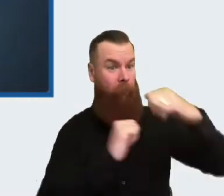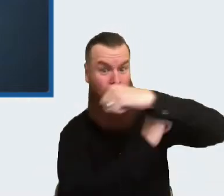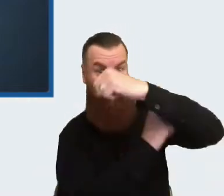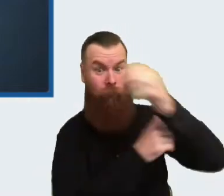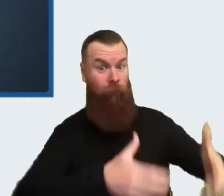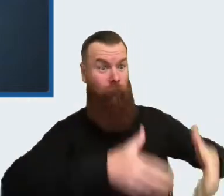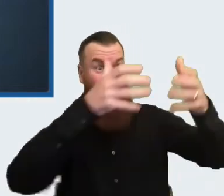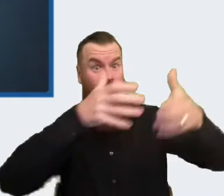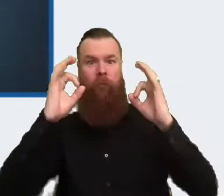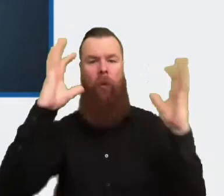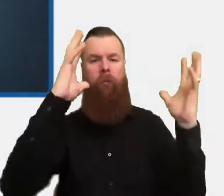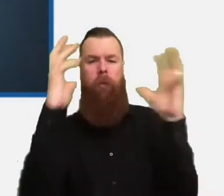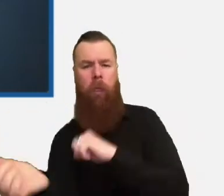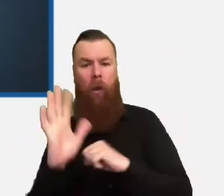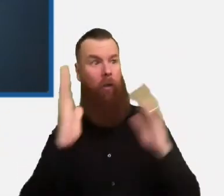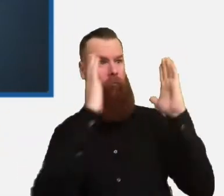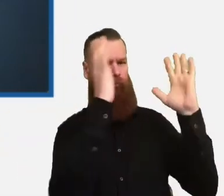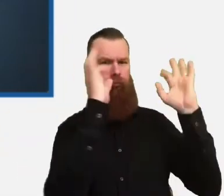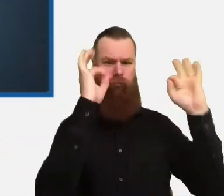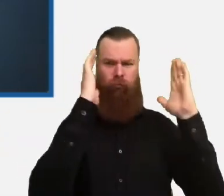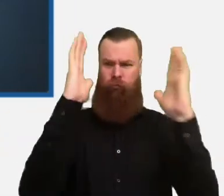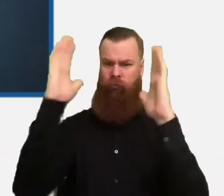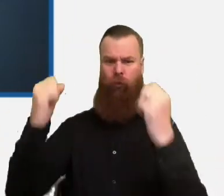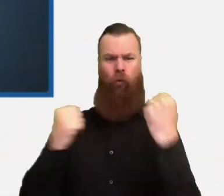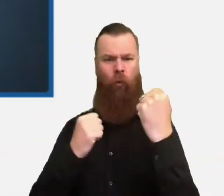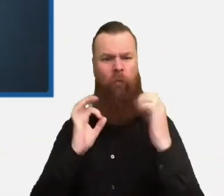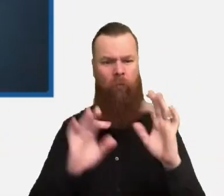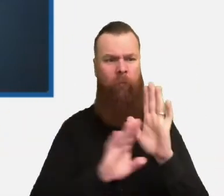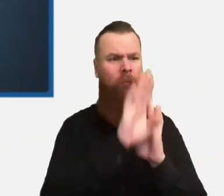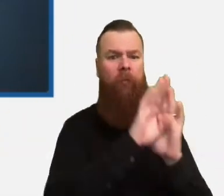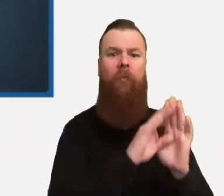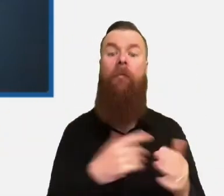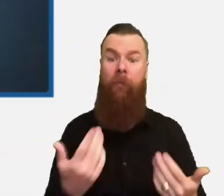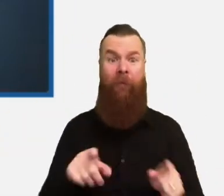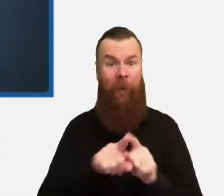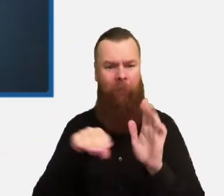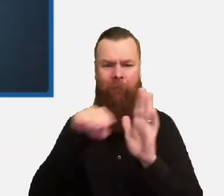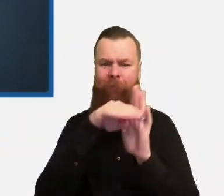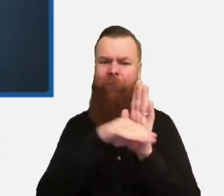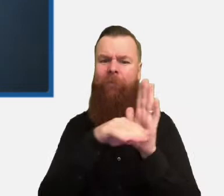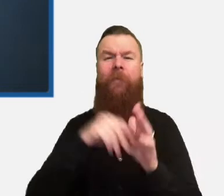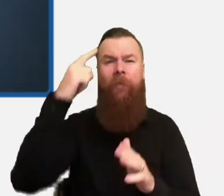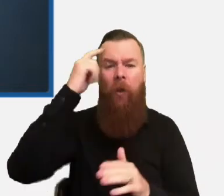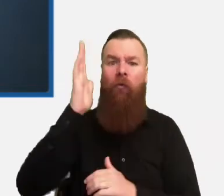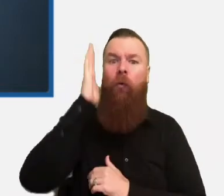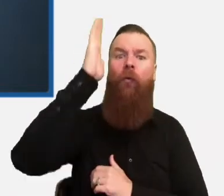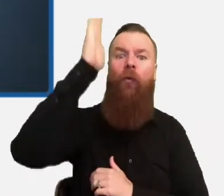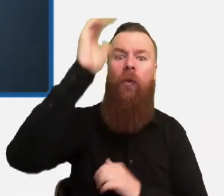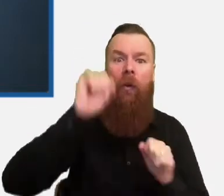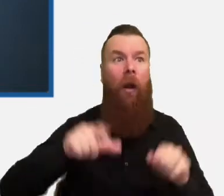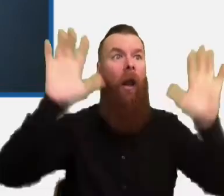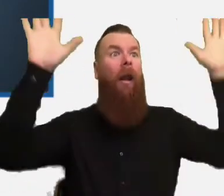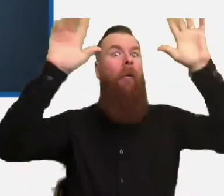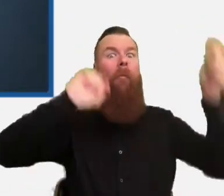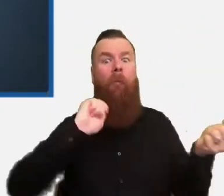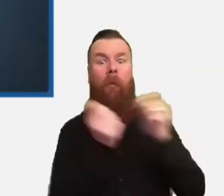of guidelines and monitoring tools based on expected demographic and environmental changes. Our keynote speaker today is